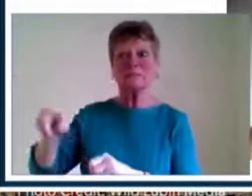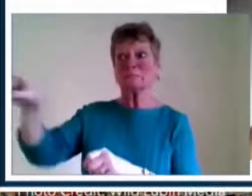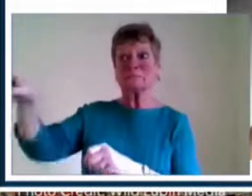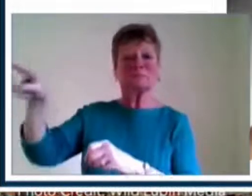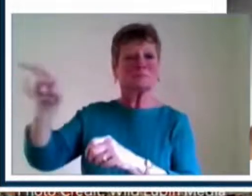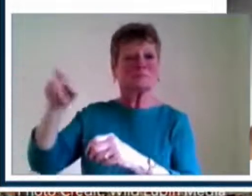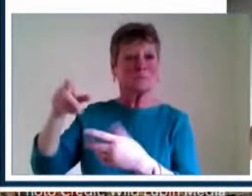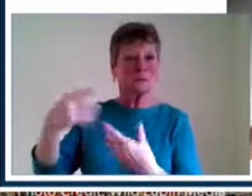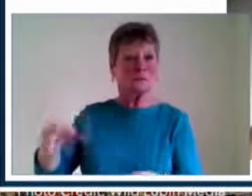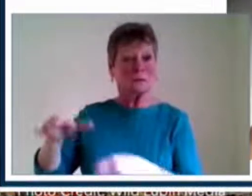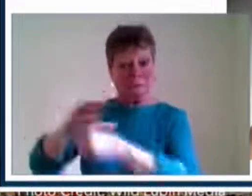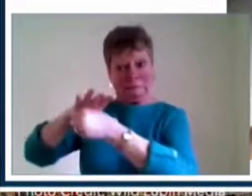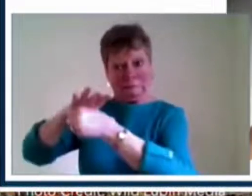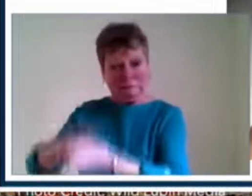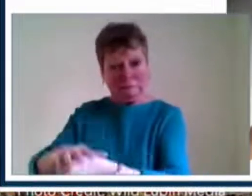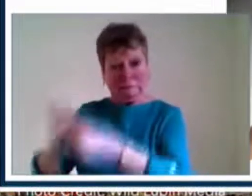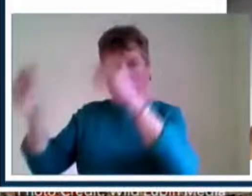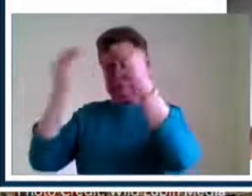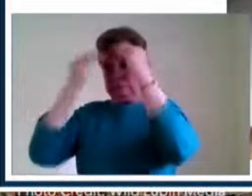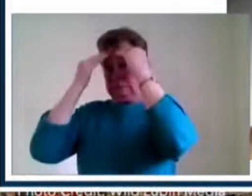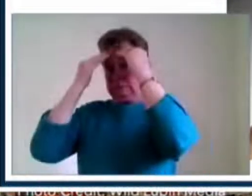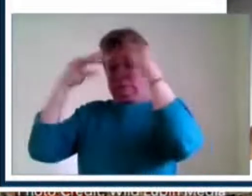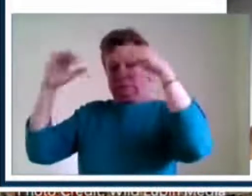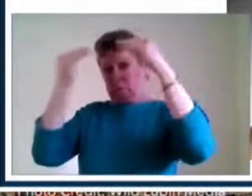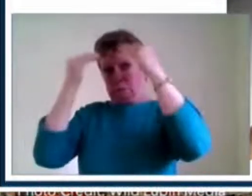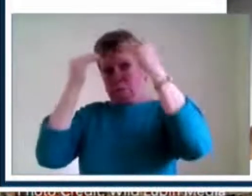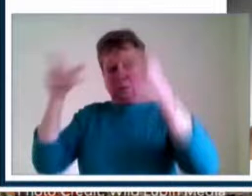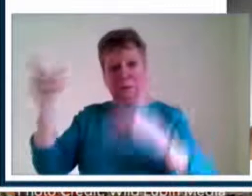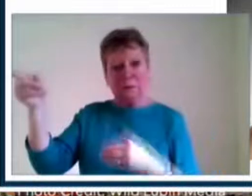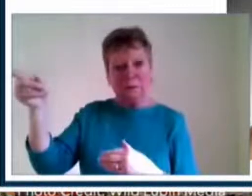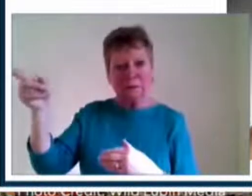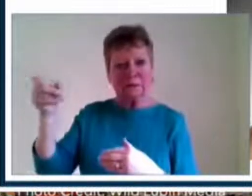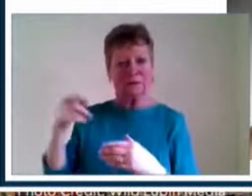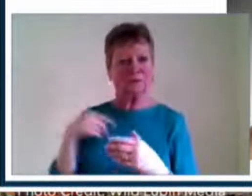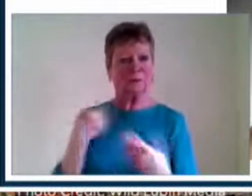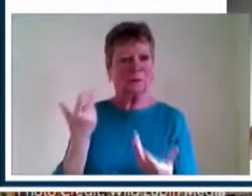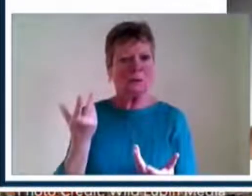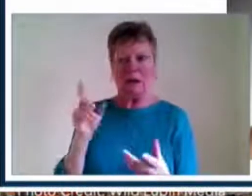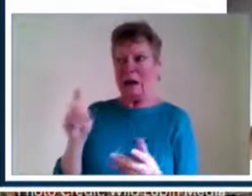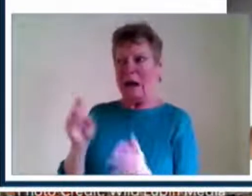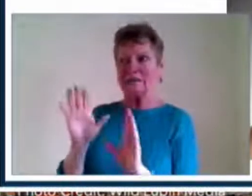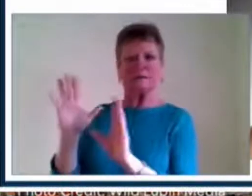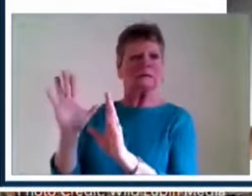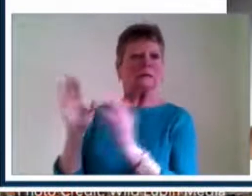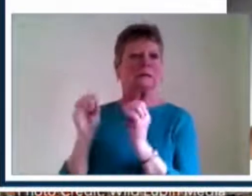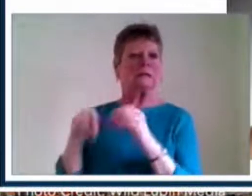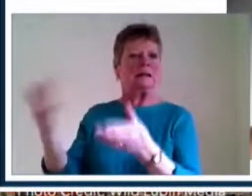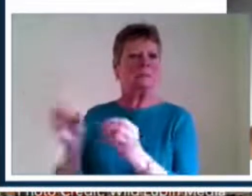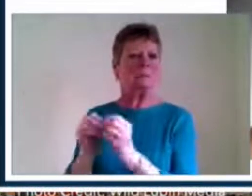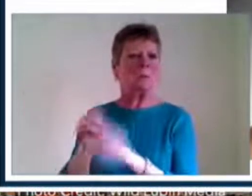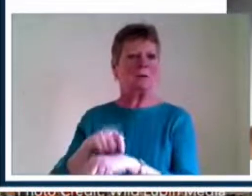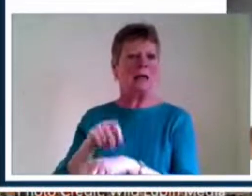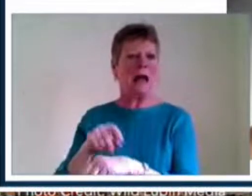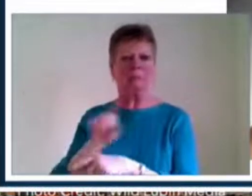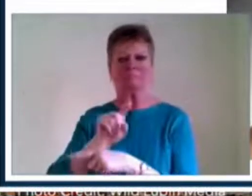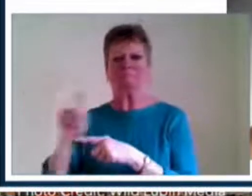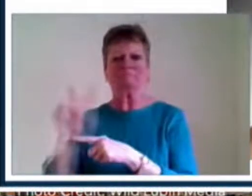extreme stress and pressure. We need to give them a couple more weeks of